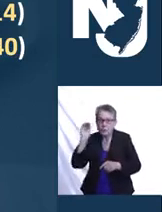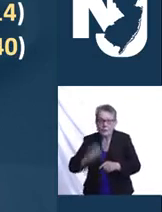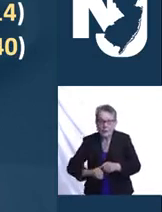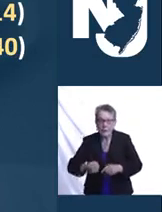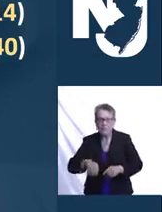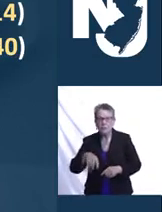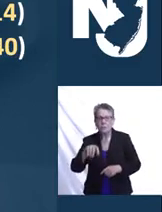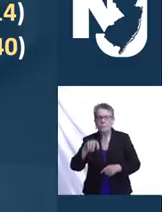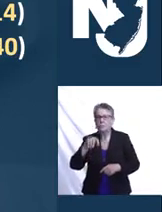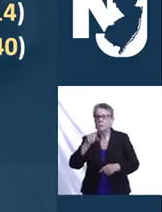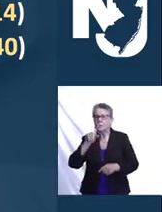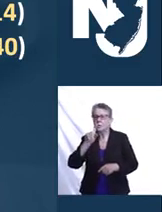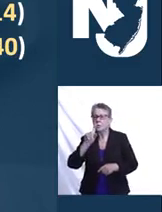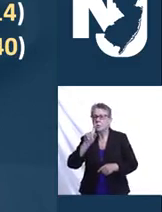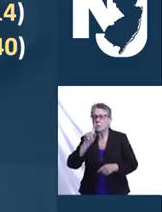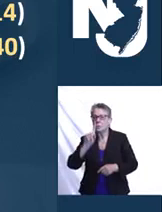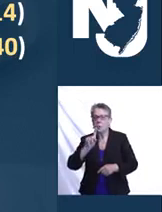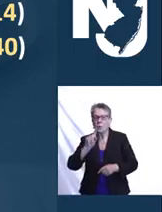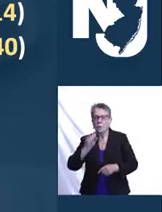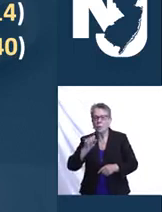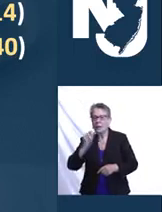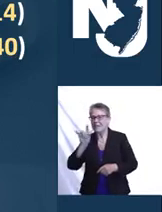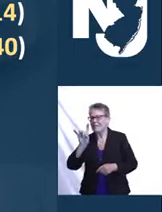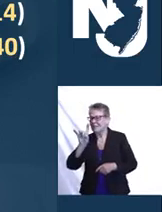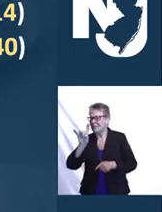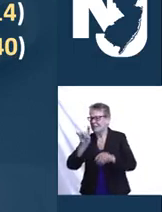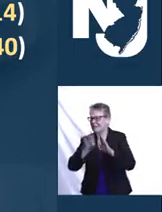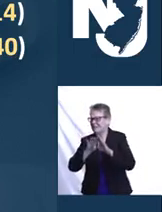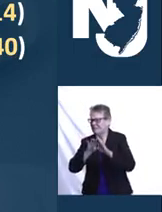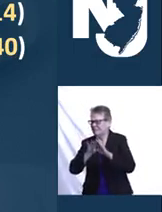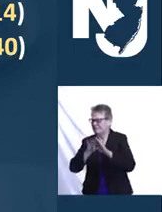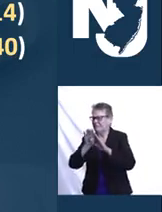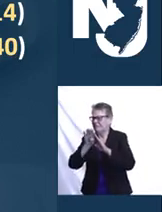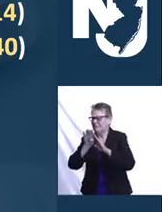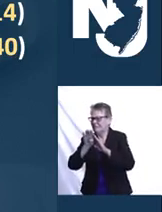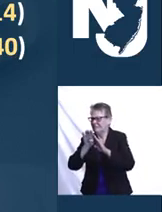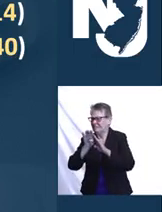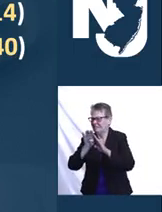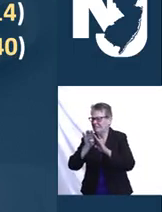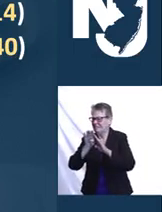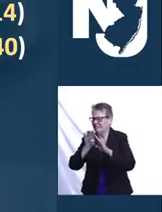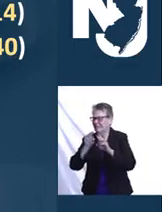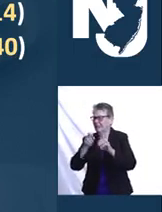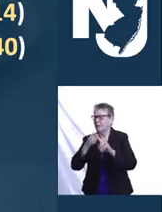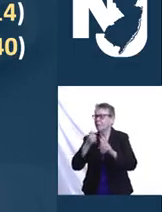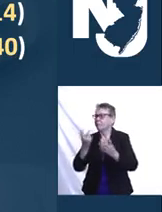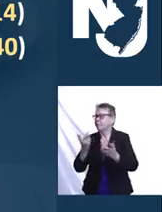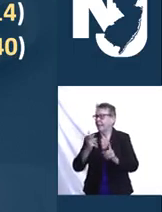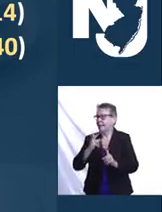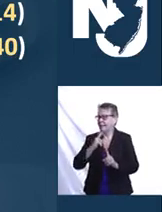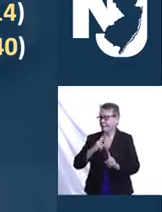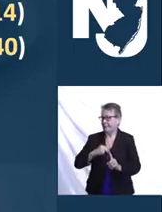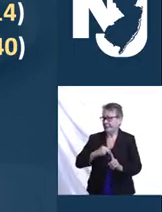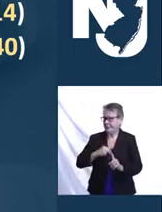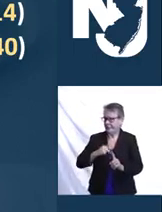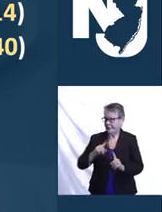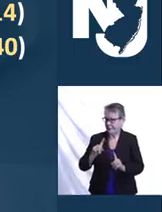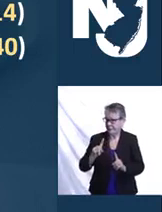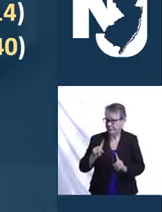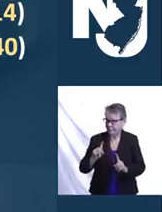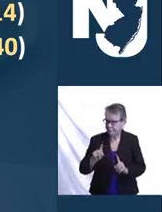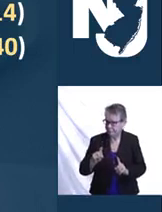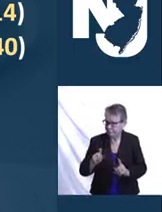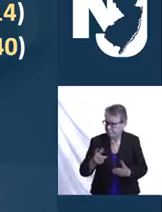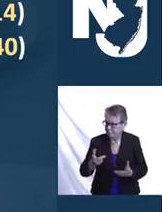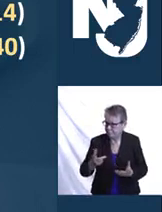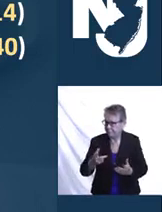from Thanksgiving. And the assumption I would have is you're not getting tested on Thanksgiving if you're not more than likely having